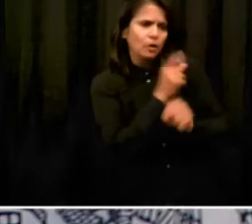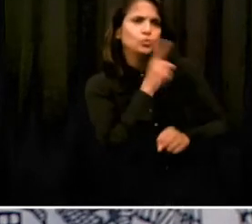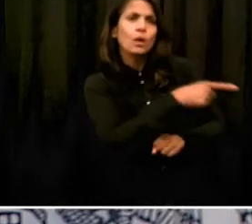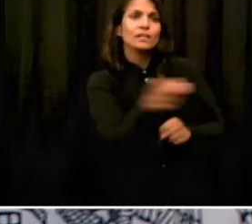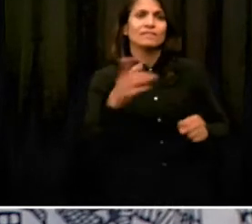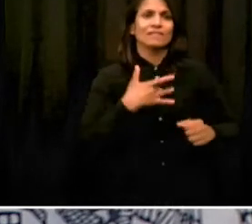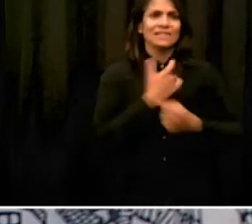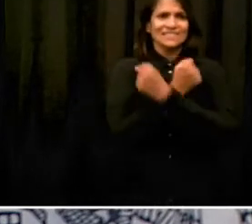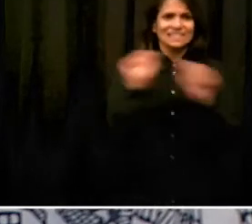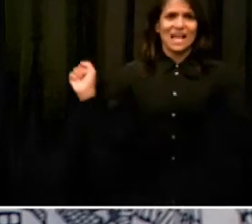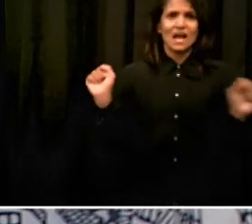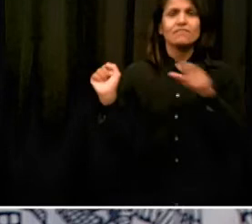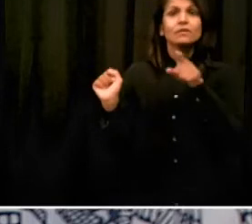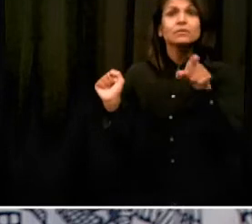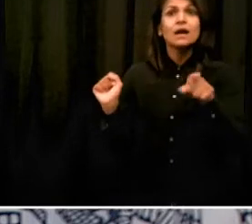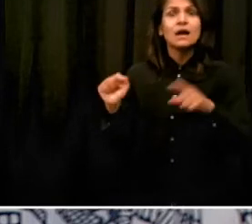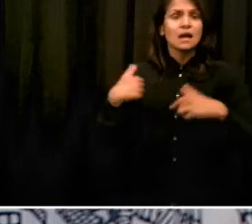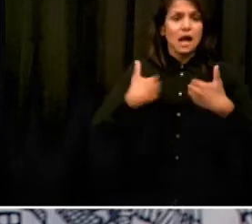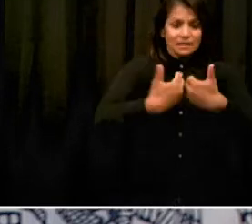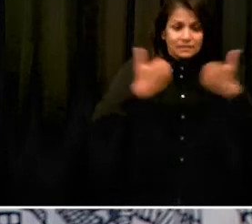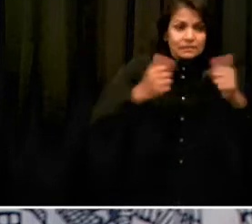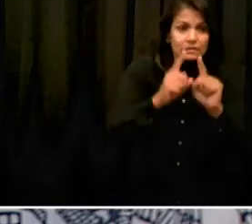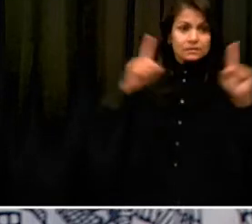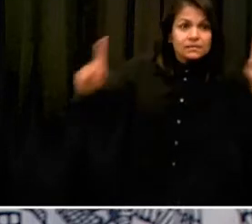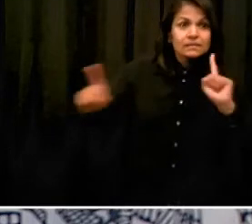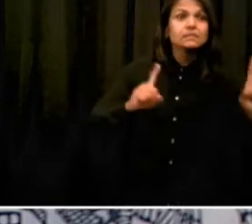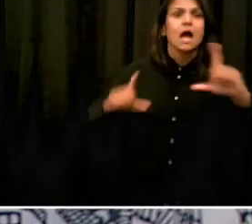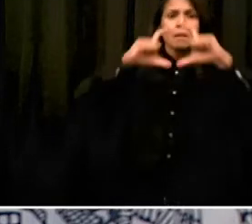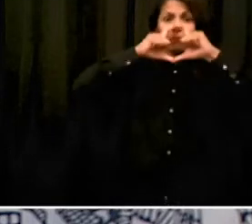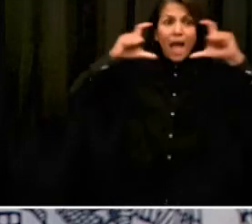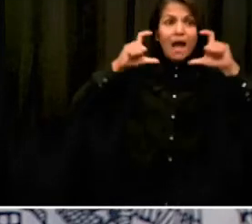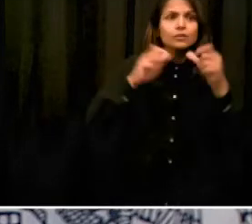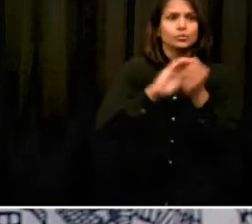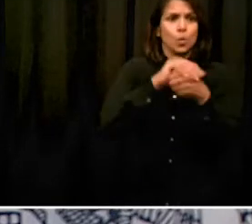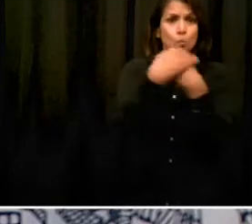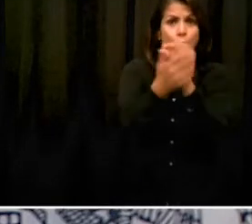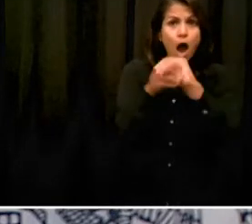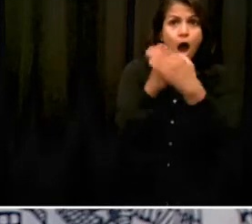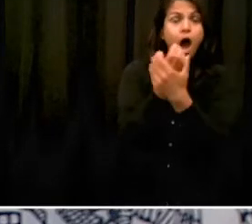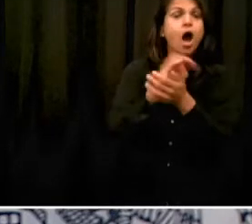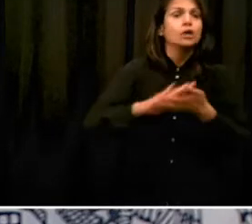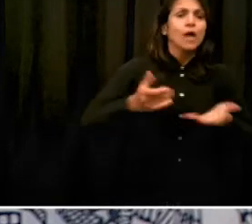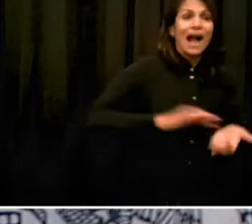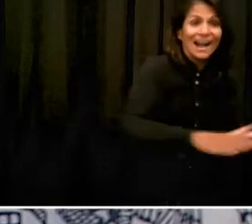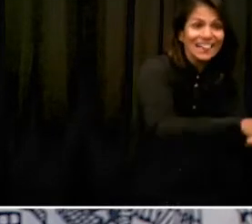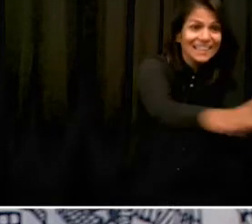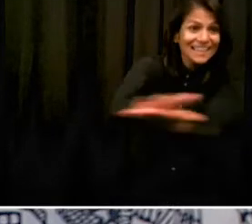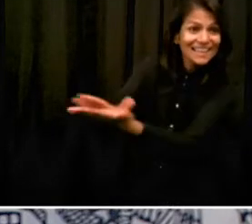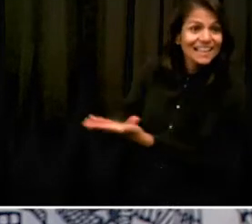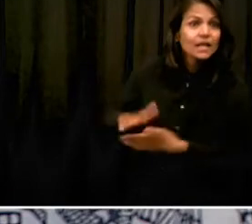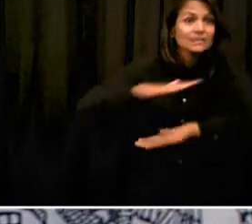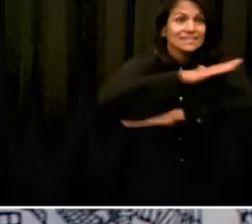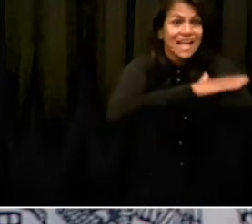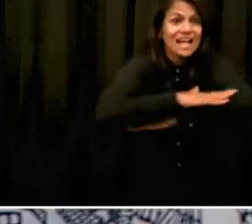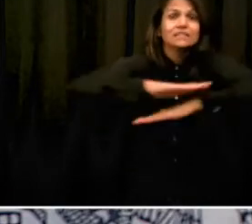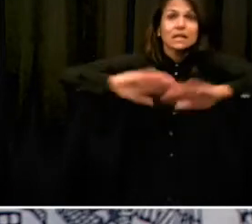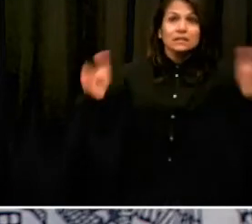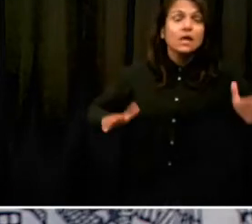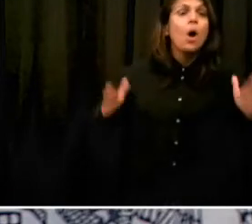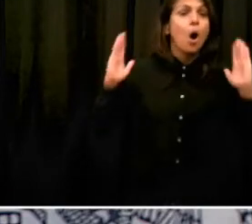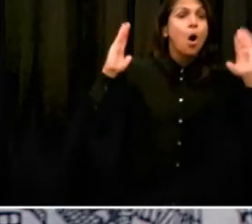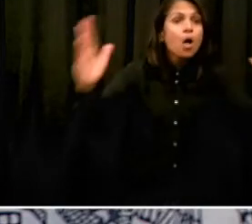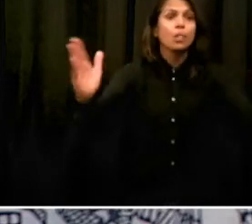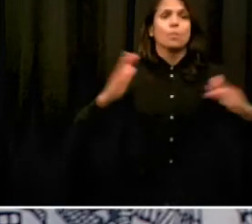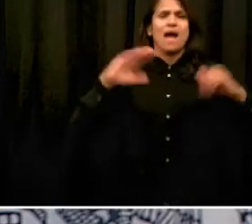face masks, it's the constant cleaning, so many things that really make us the gold standard for